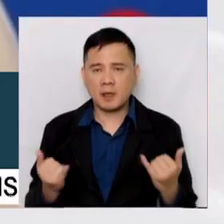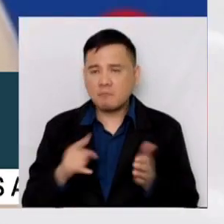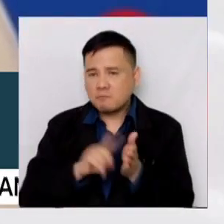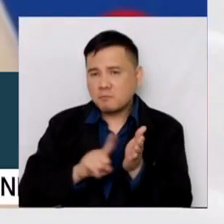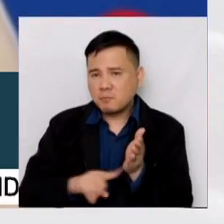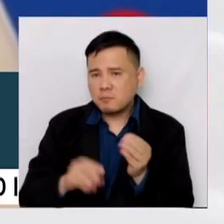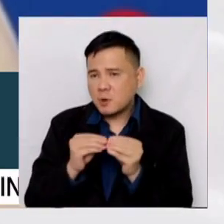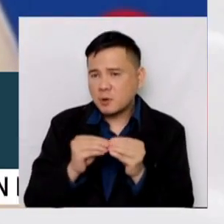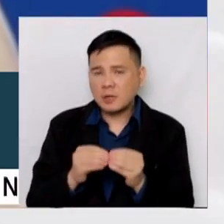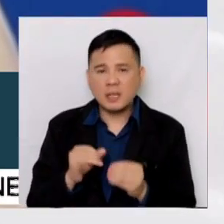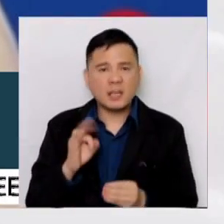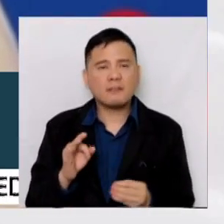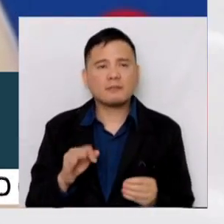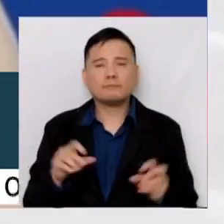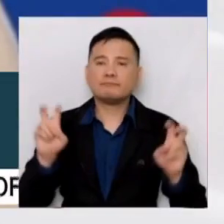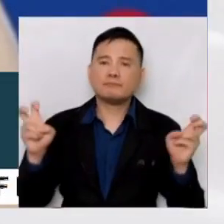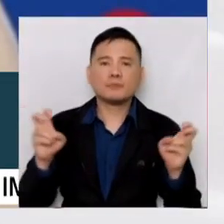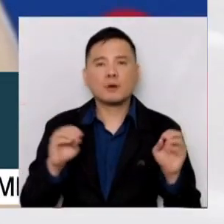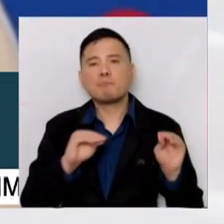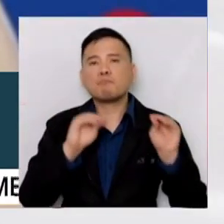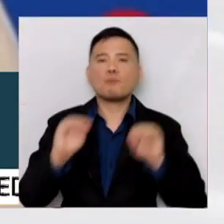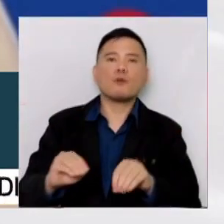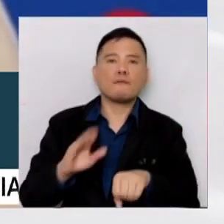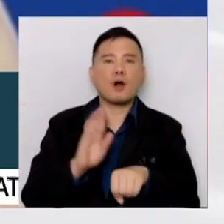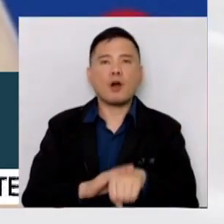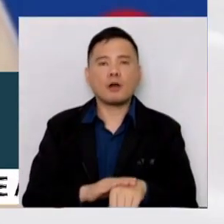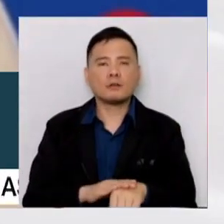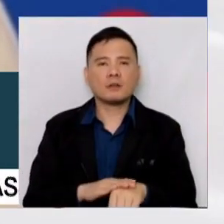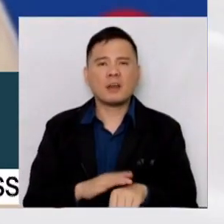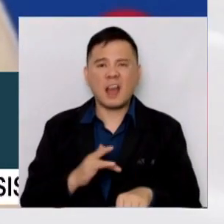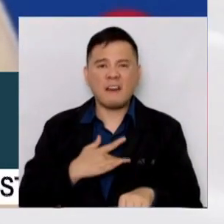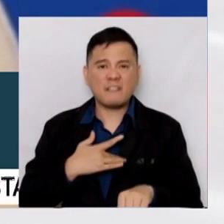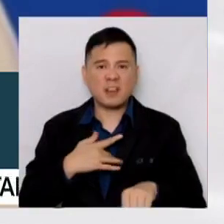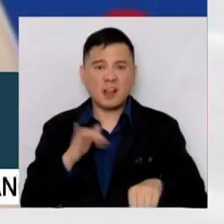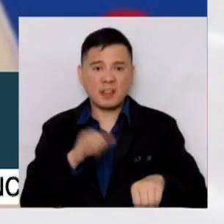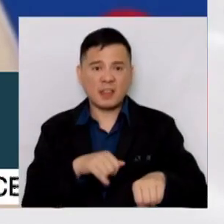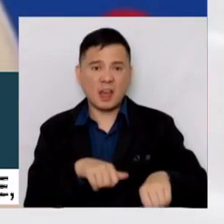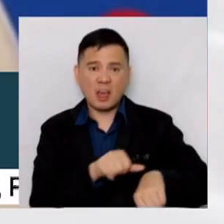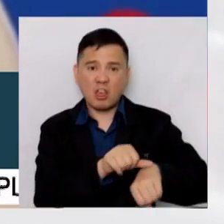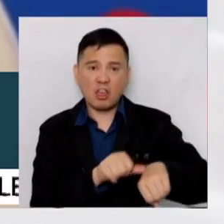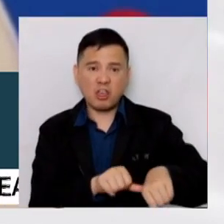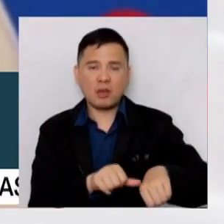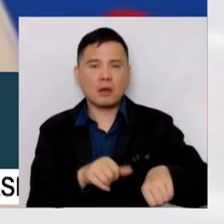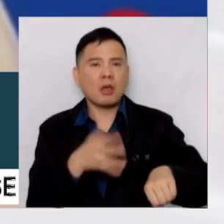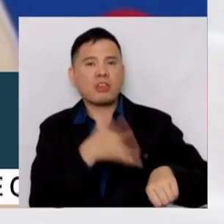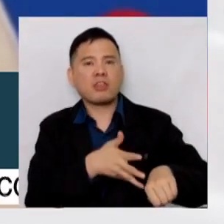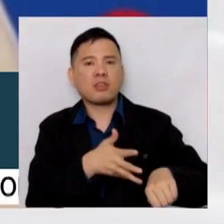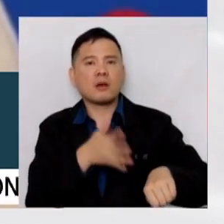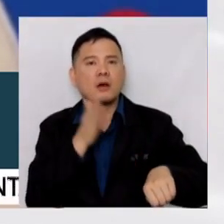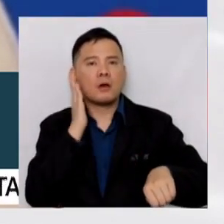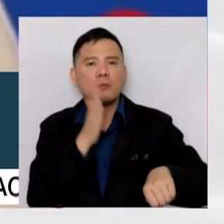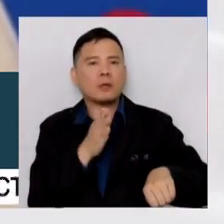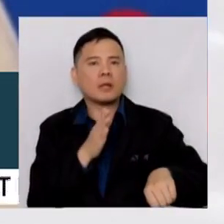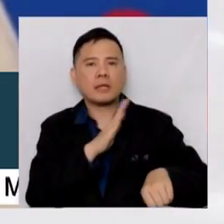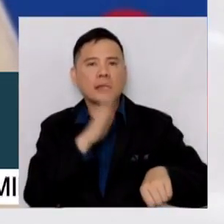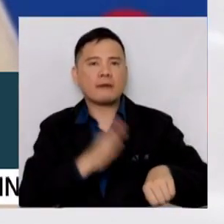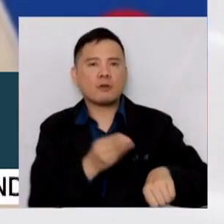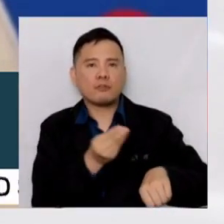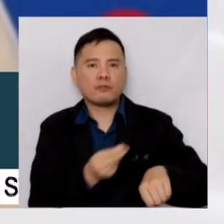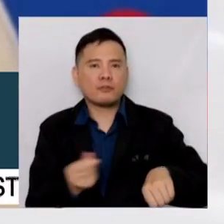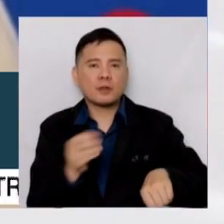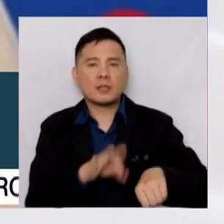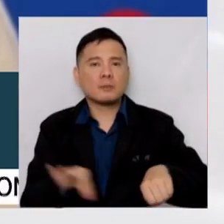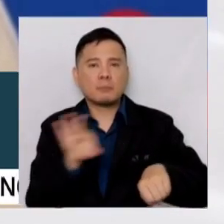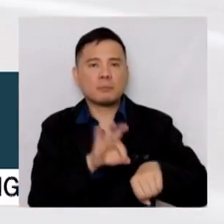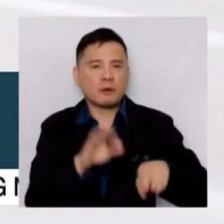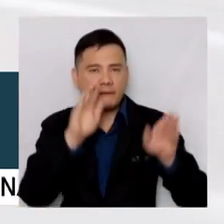let's just move on, I believe old wounds need to heal, and that needs to be properly addressed. All right,